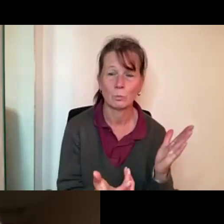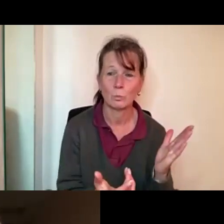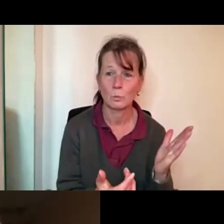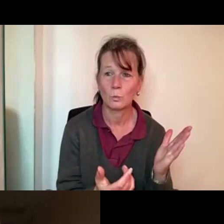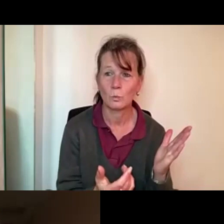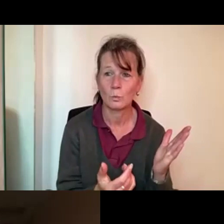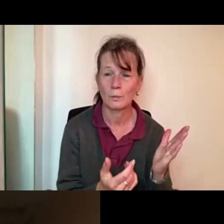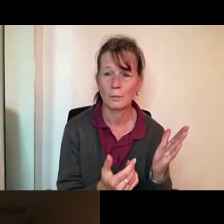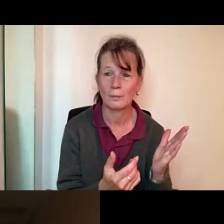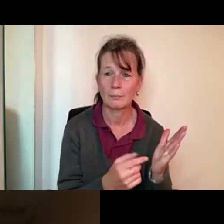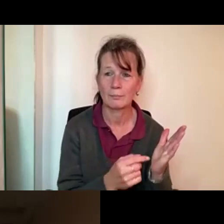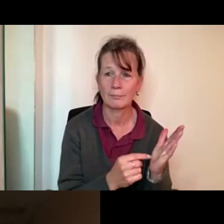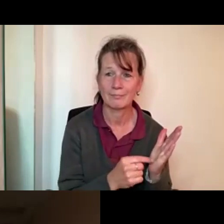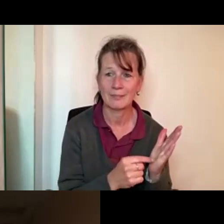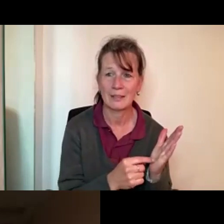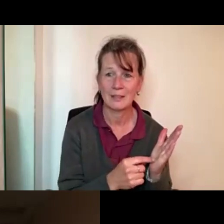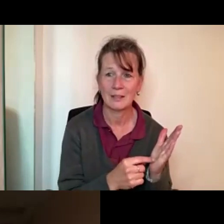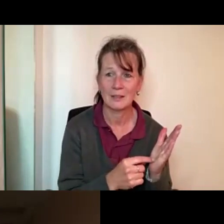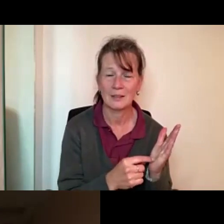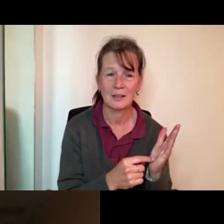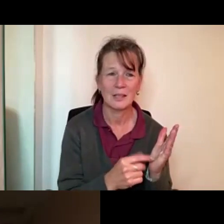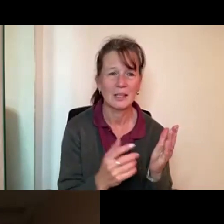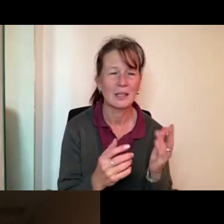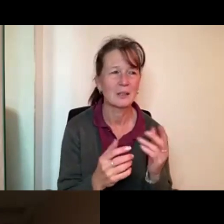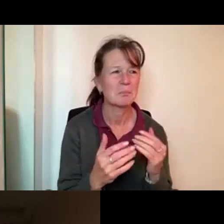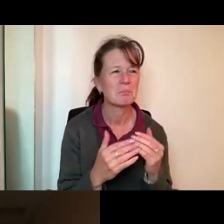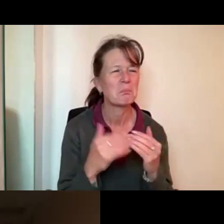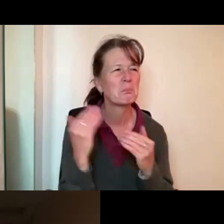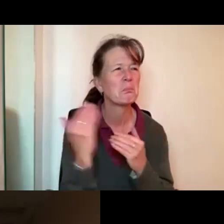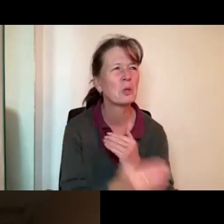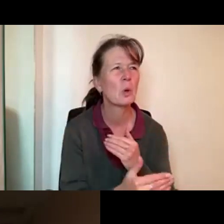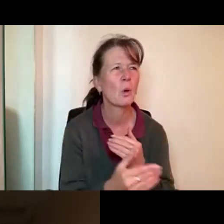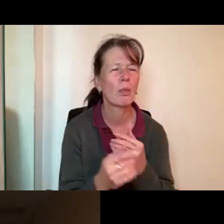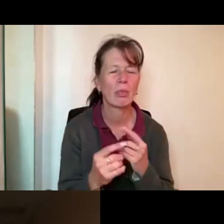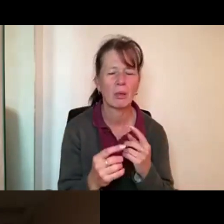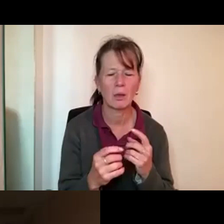goes beyond that sort of